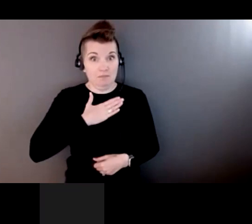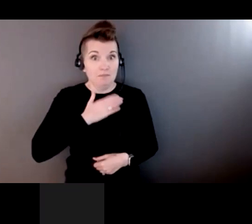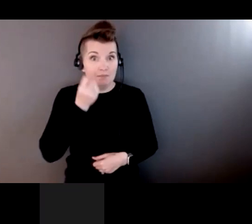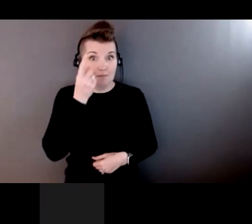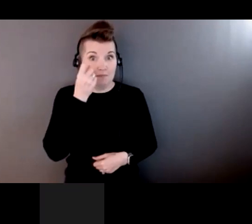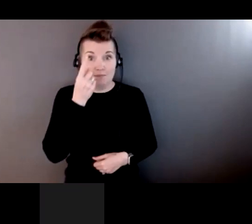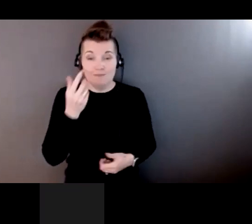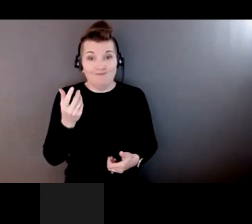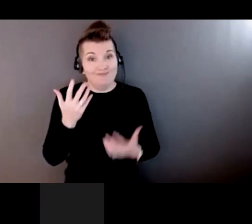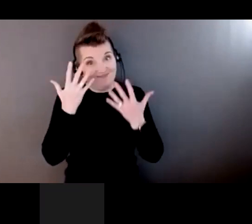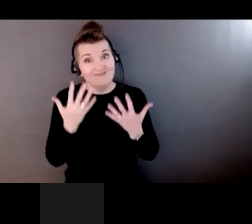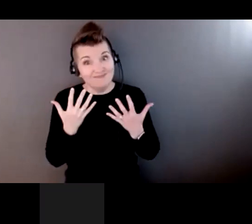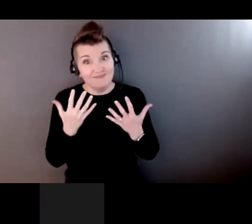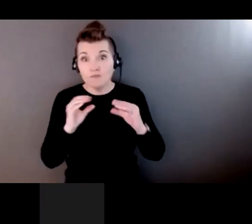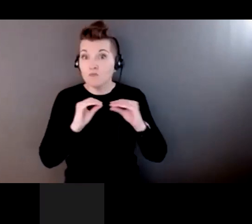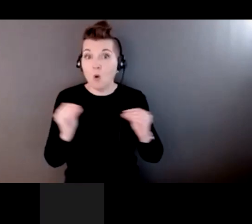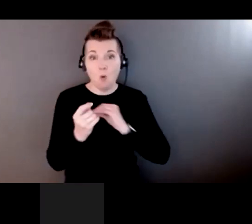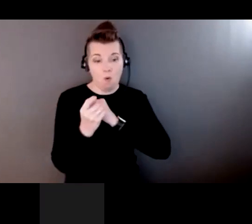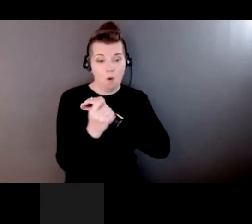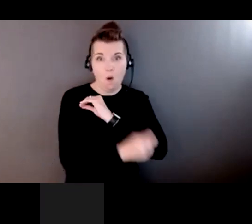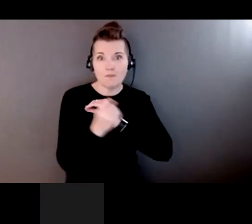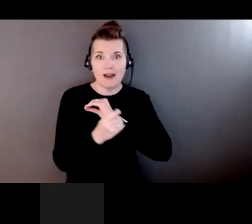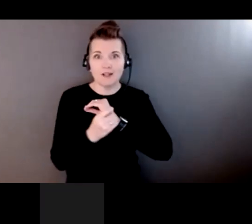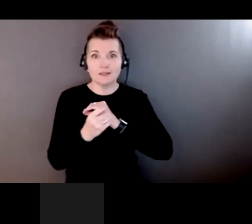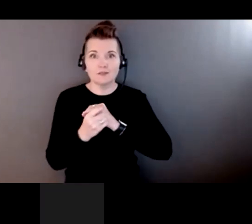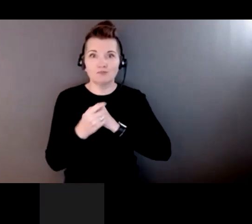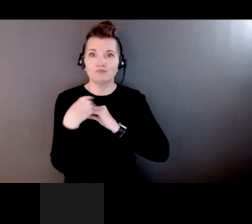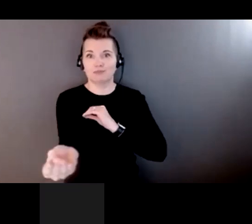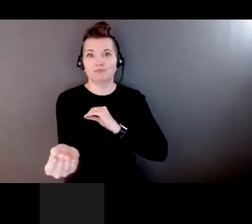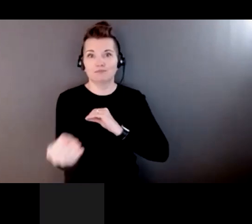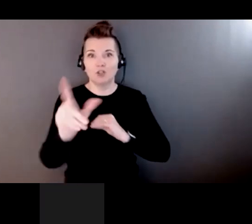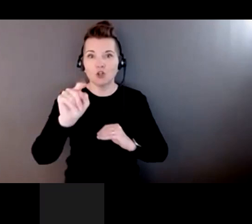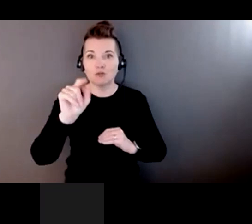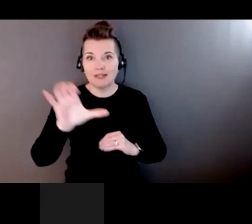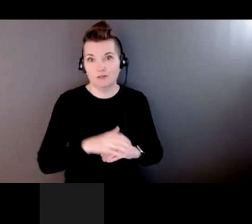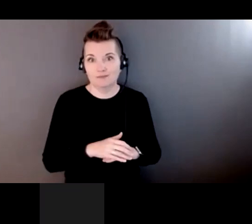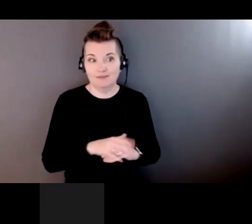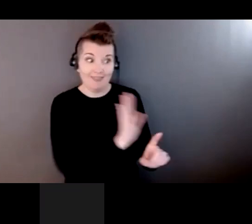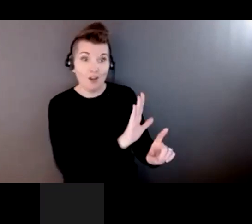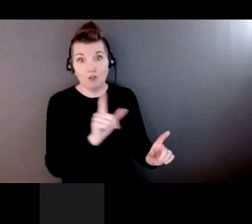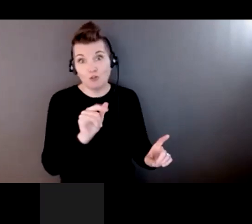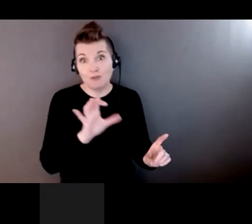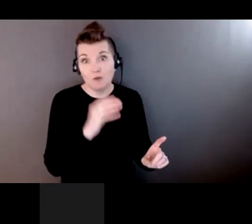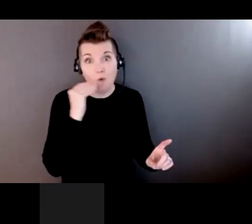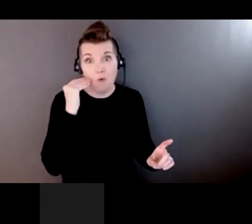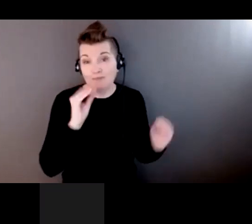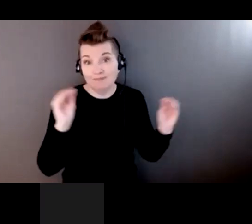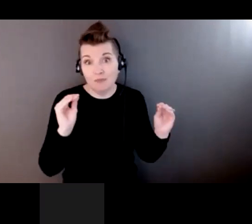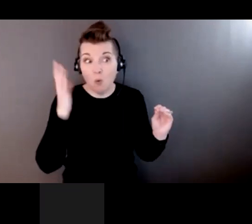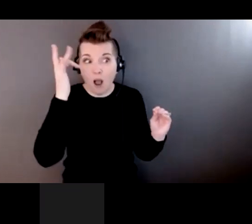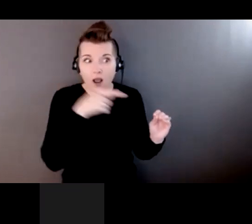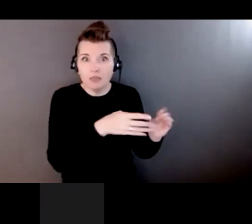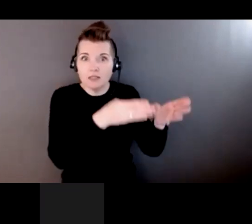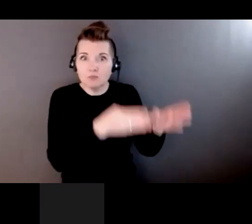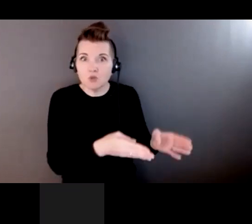that there is any automatic referral to any long-term care facilities, because in fairness, the person may move, the victim may